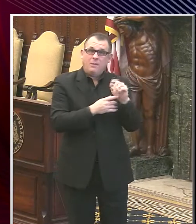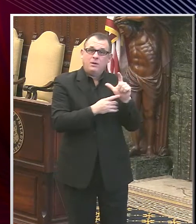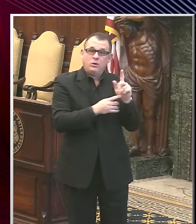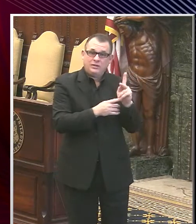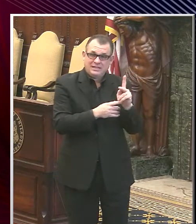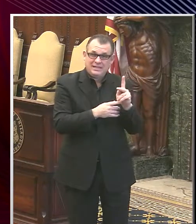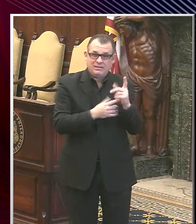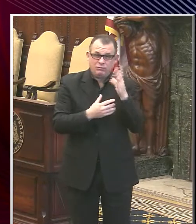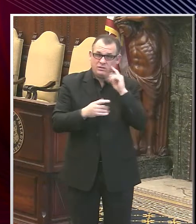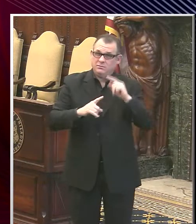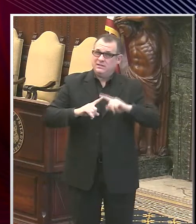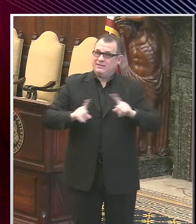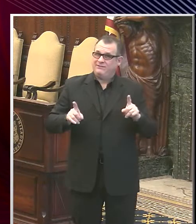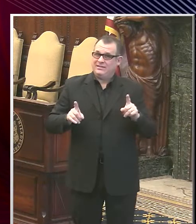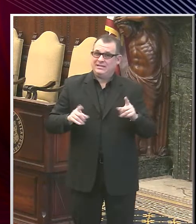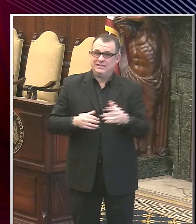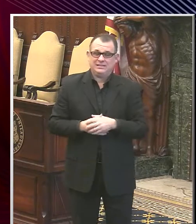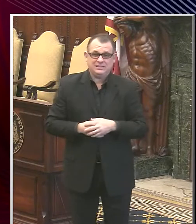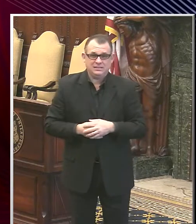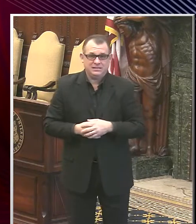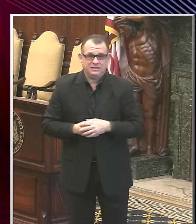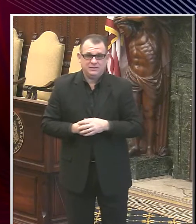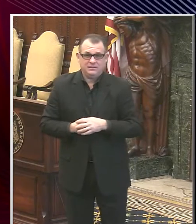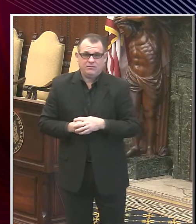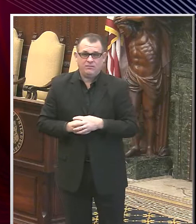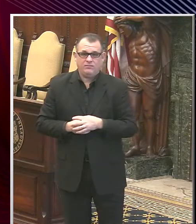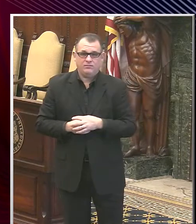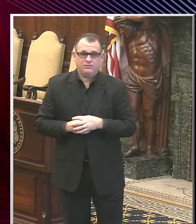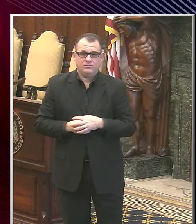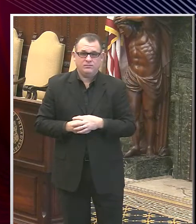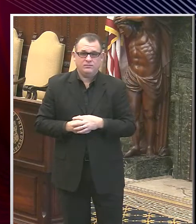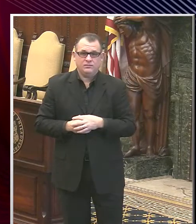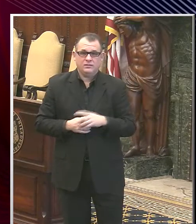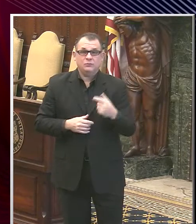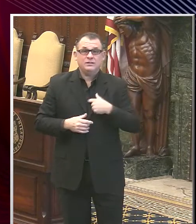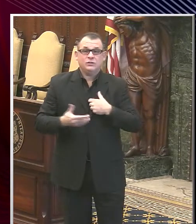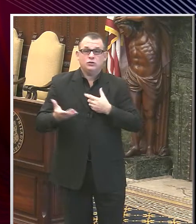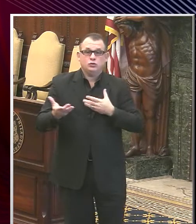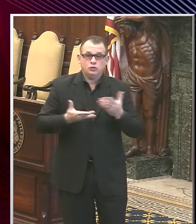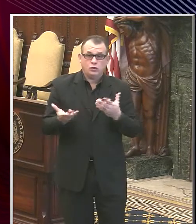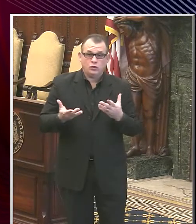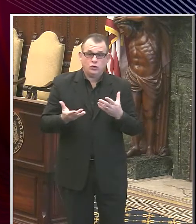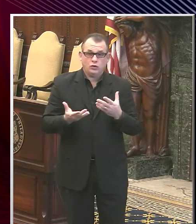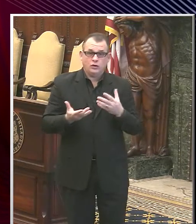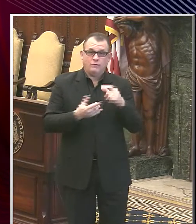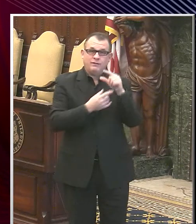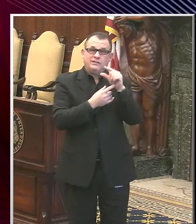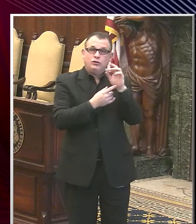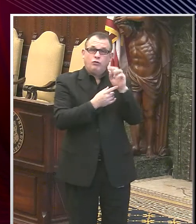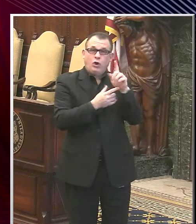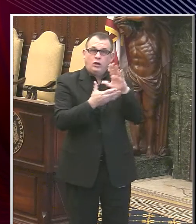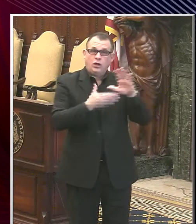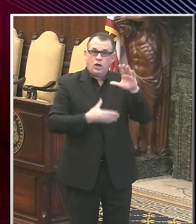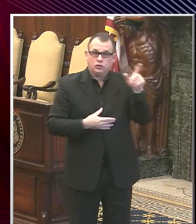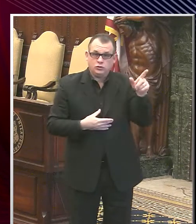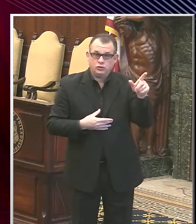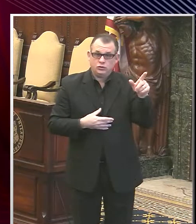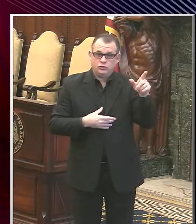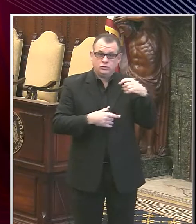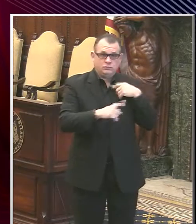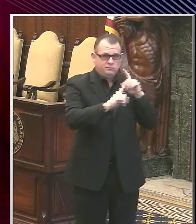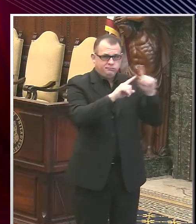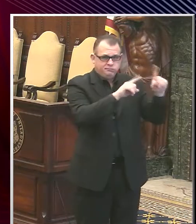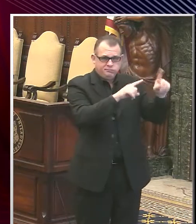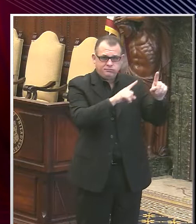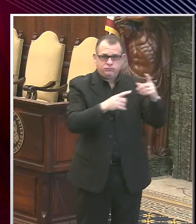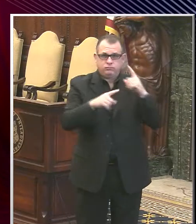an MLK Day unlike any other. Here in Philadelphia, Girard College will serve as the region's signature project site. Among the many activities